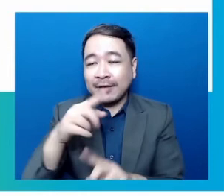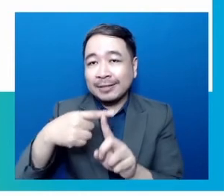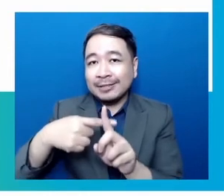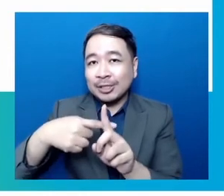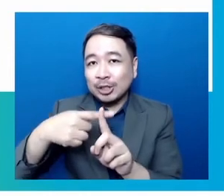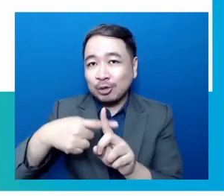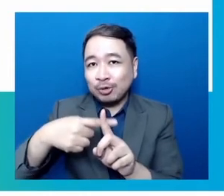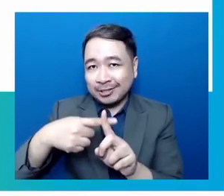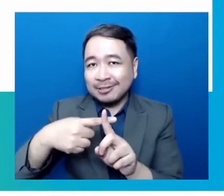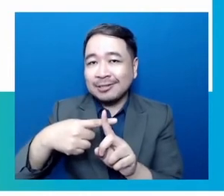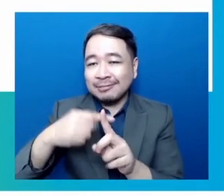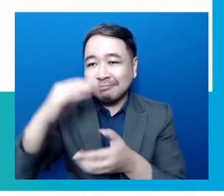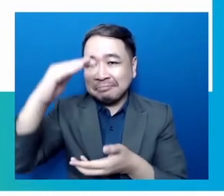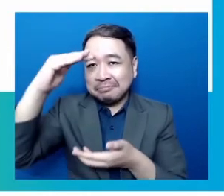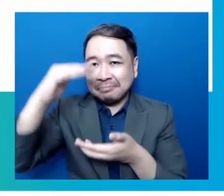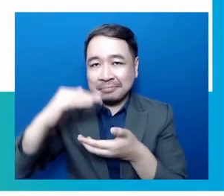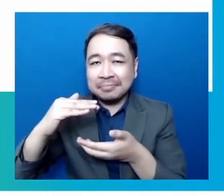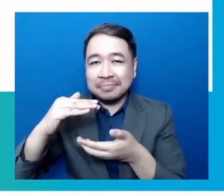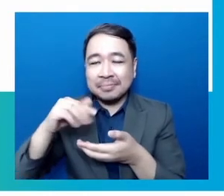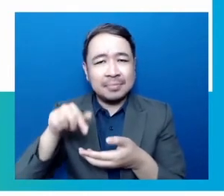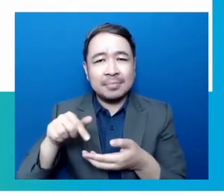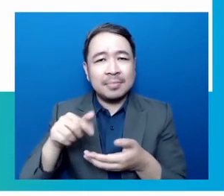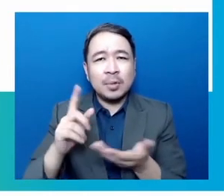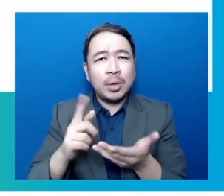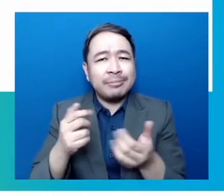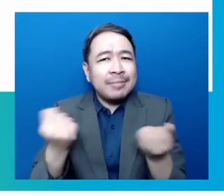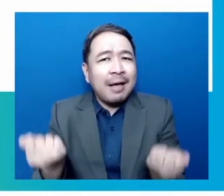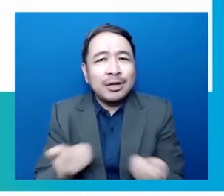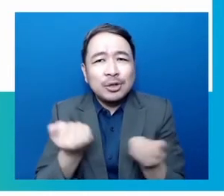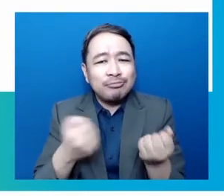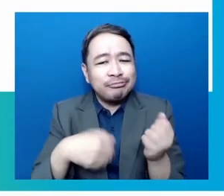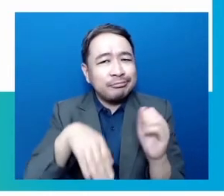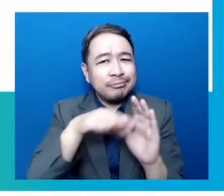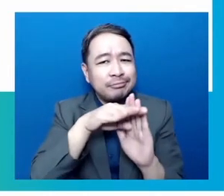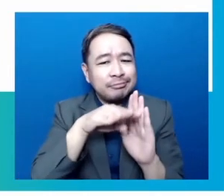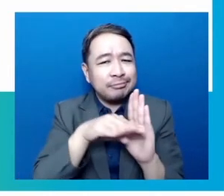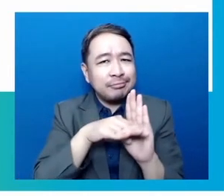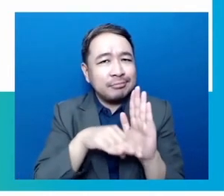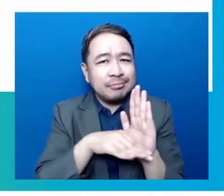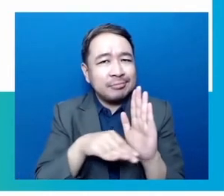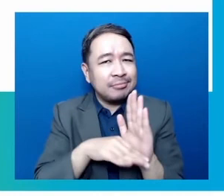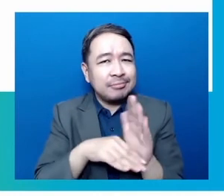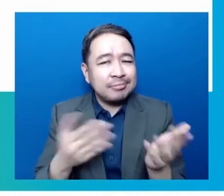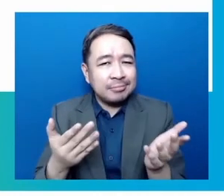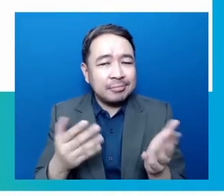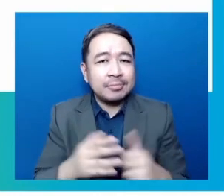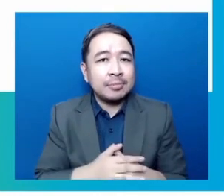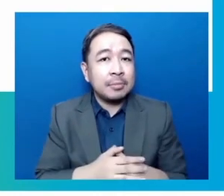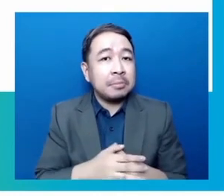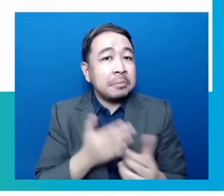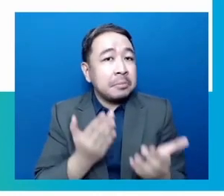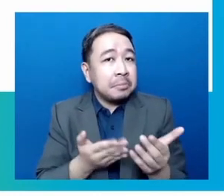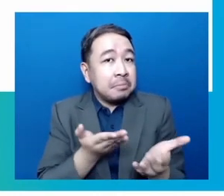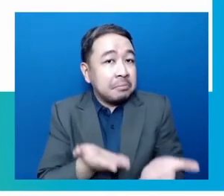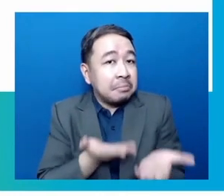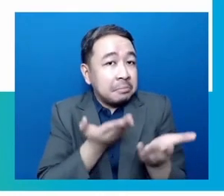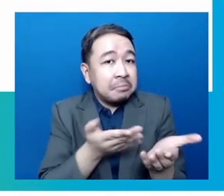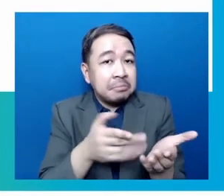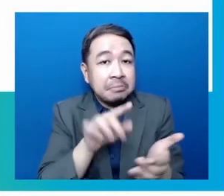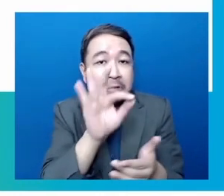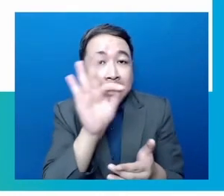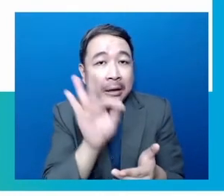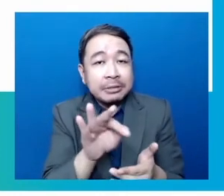I'd like to direct that to Roger Fisher, but also to some of our CSO colleagues who are also kind